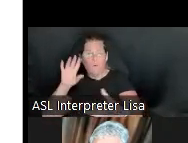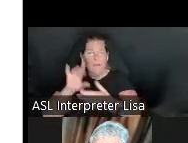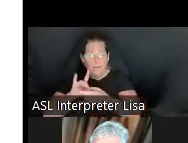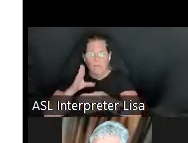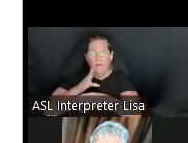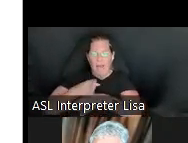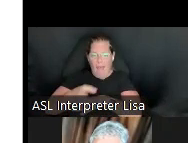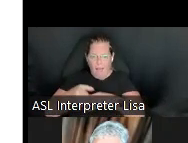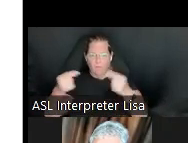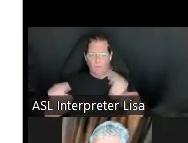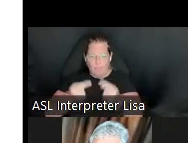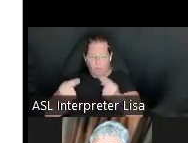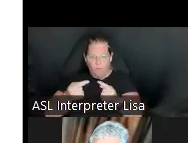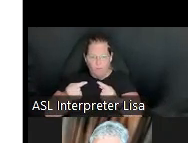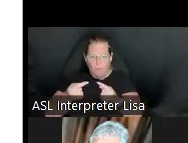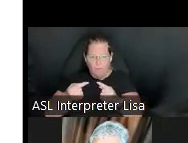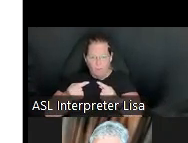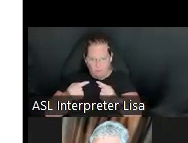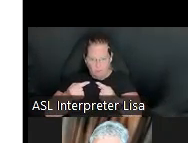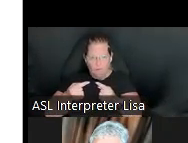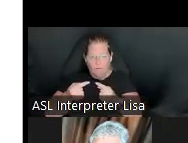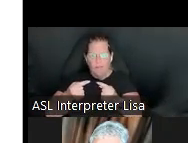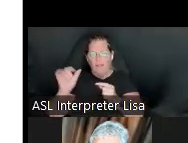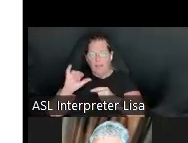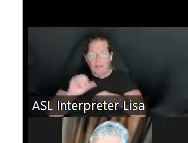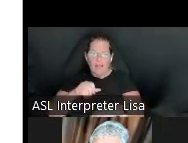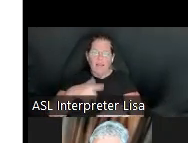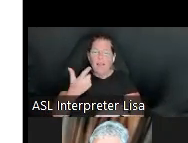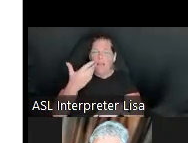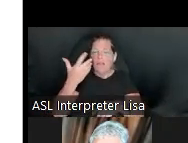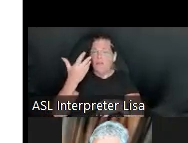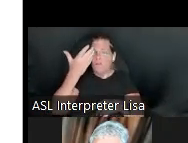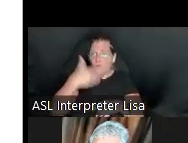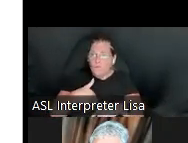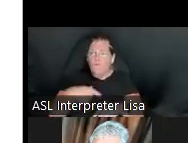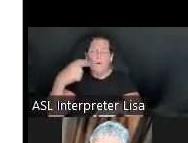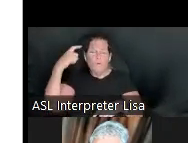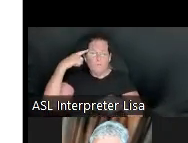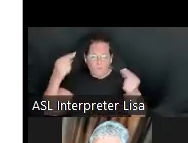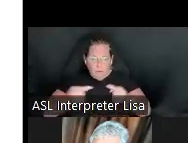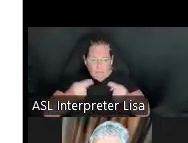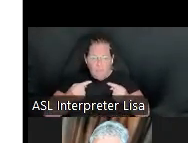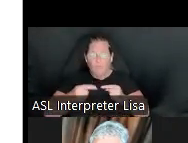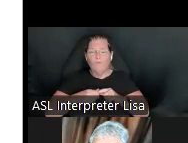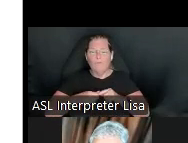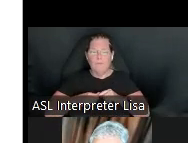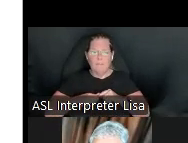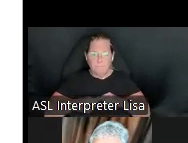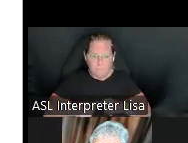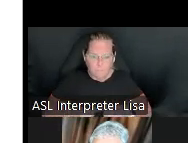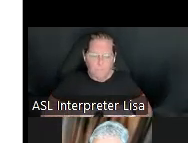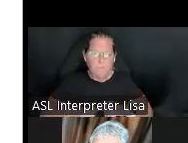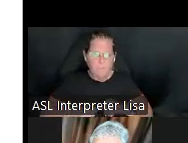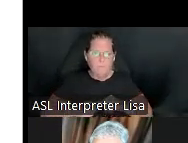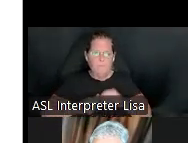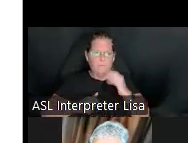after injuries, such as stroke or brain injury. And in a couple of minutes, we're going to be getting into